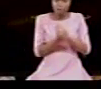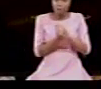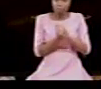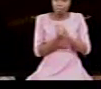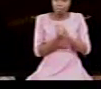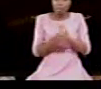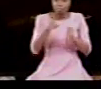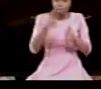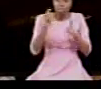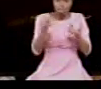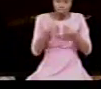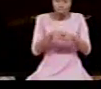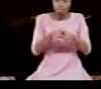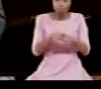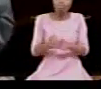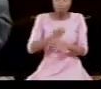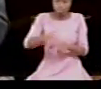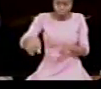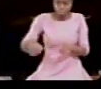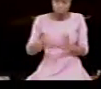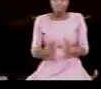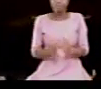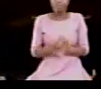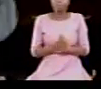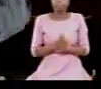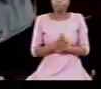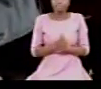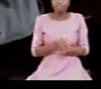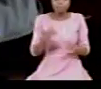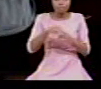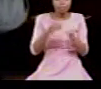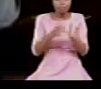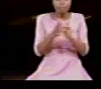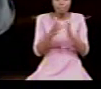you also sow. You sow. Look at it in the Bible.